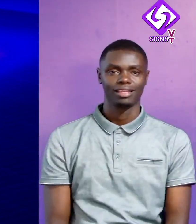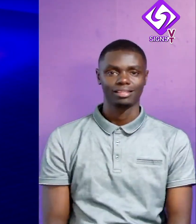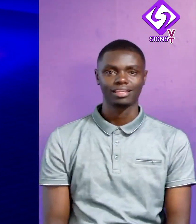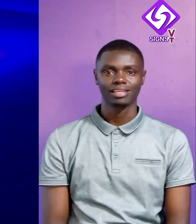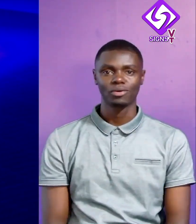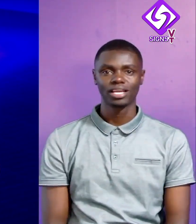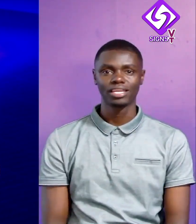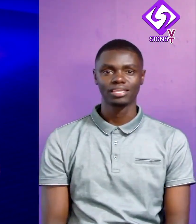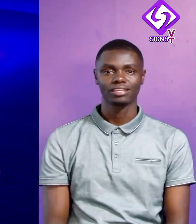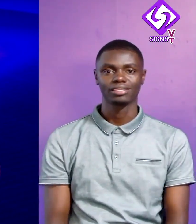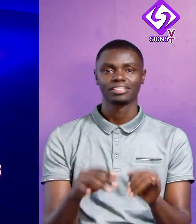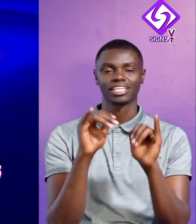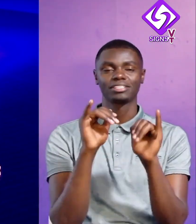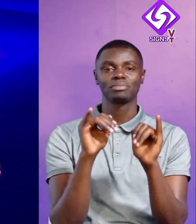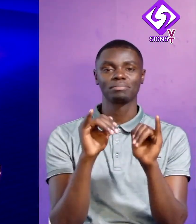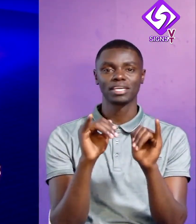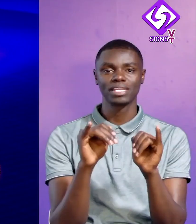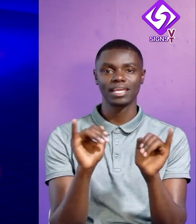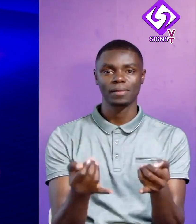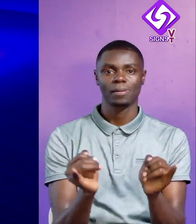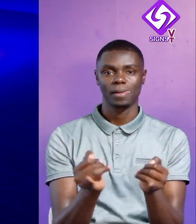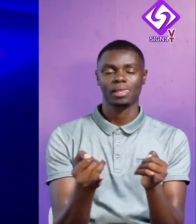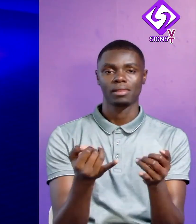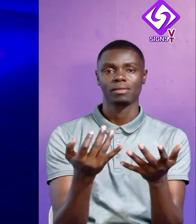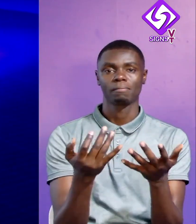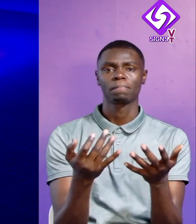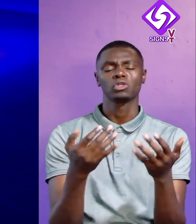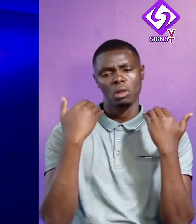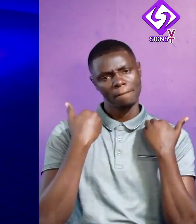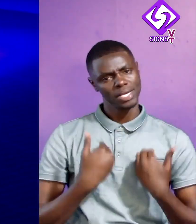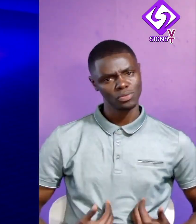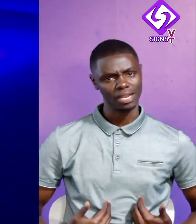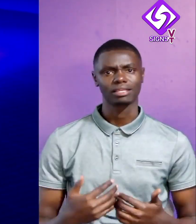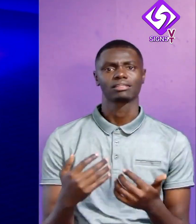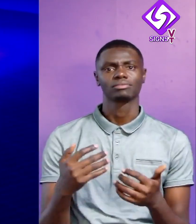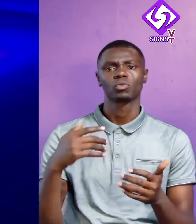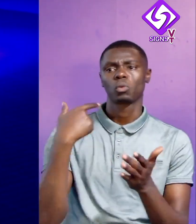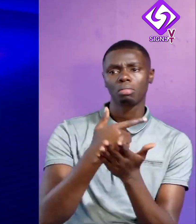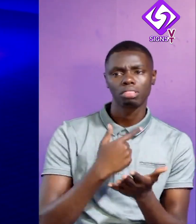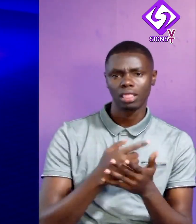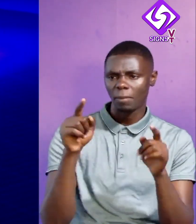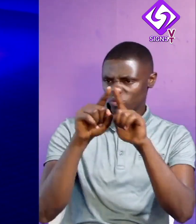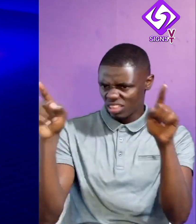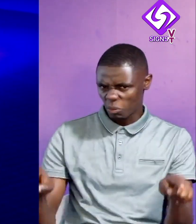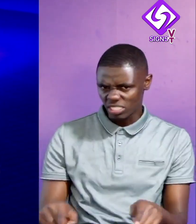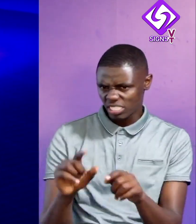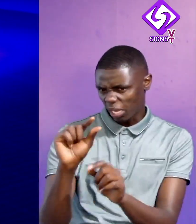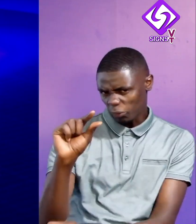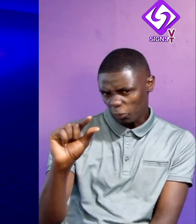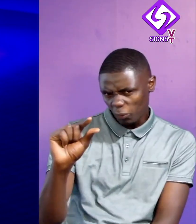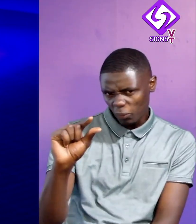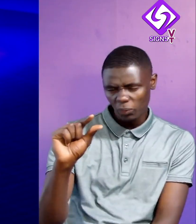news, kwa breaking news. And sometimes mimi kwangu tulikuwa tunaongelea, the box is very small,